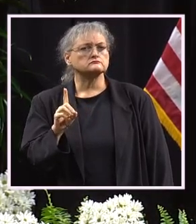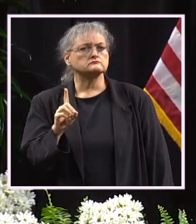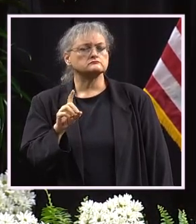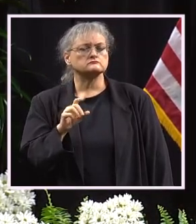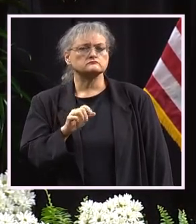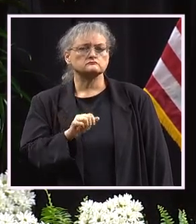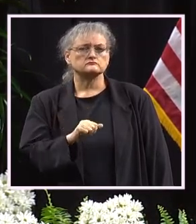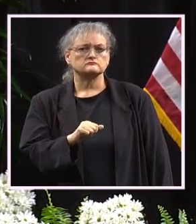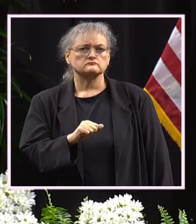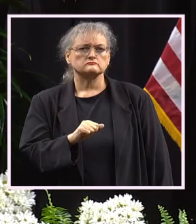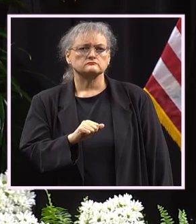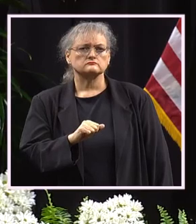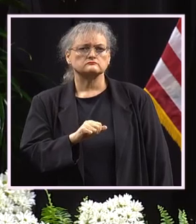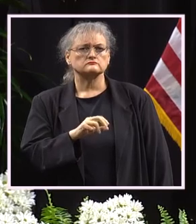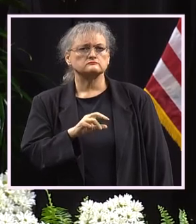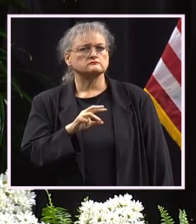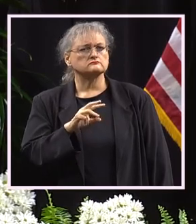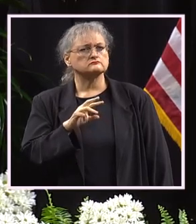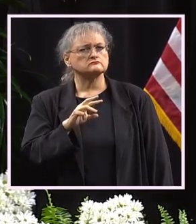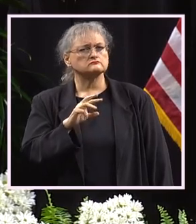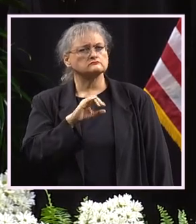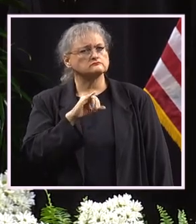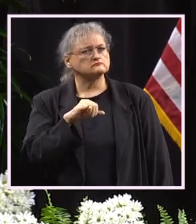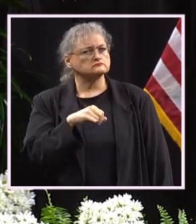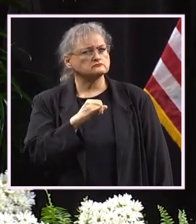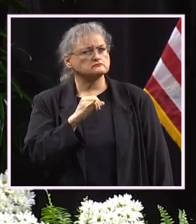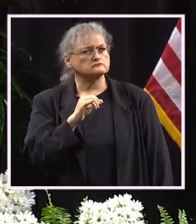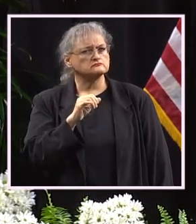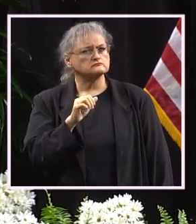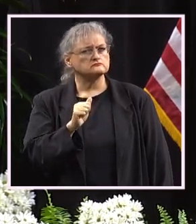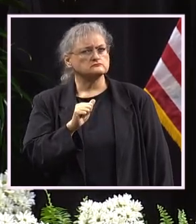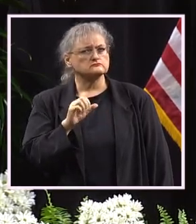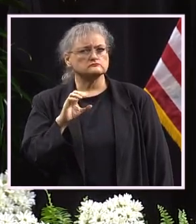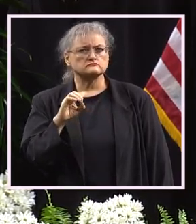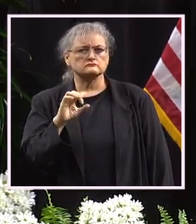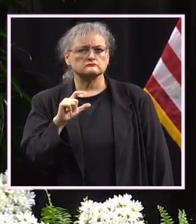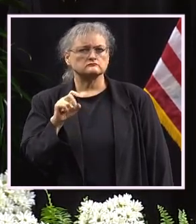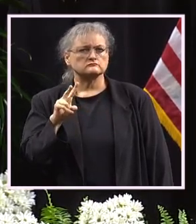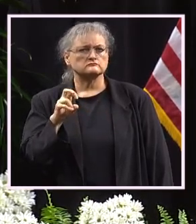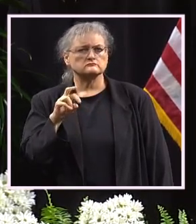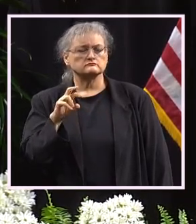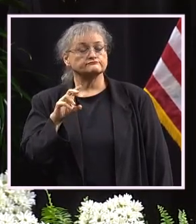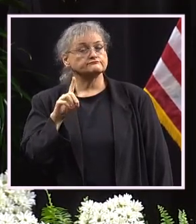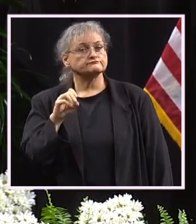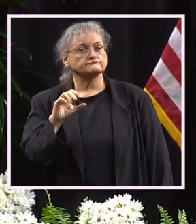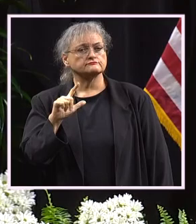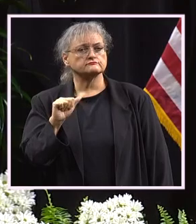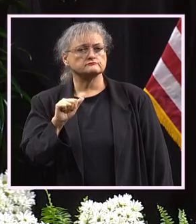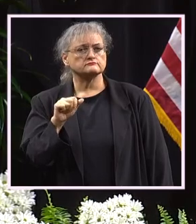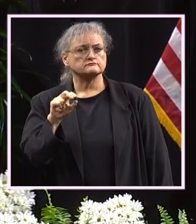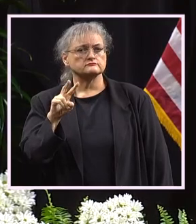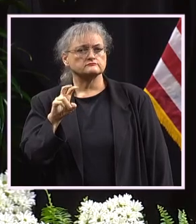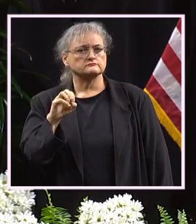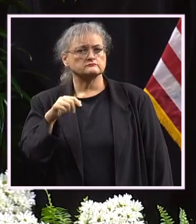Accountancy. Joaquin Alfredo Oliveira de la Vega.